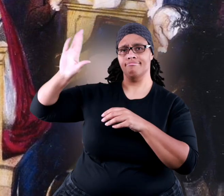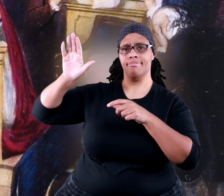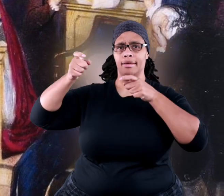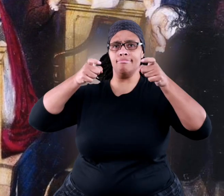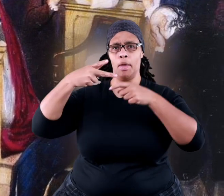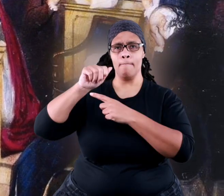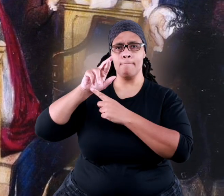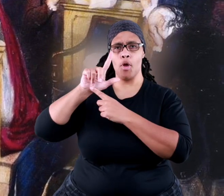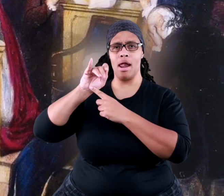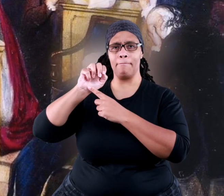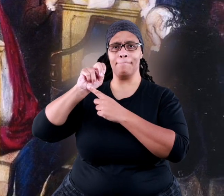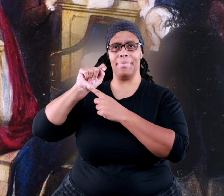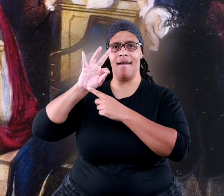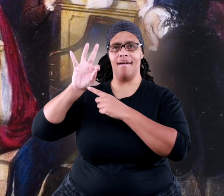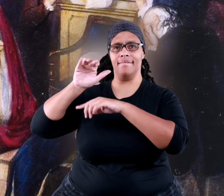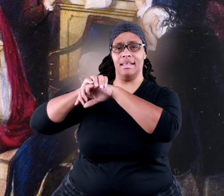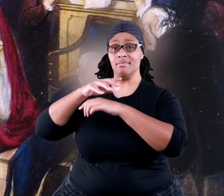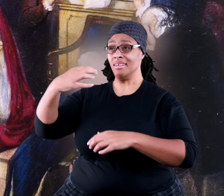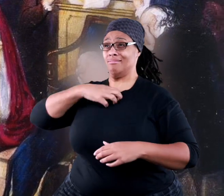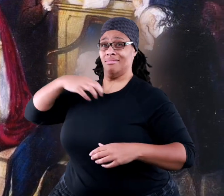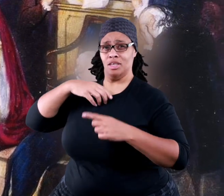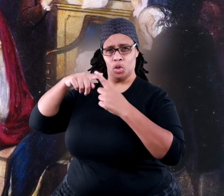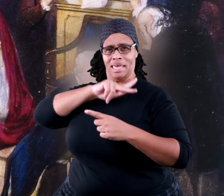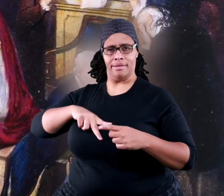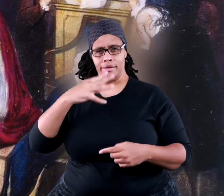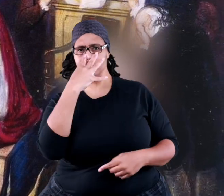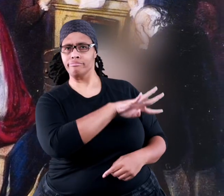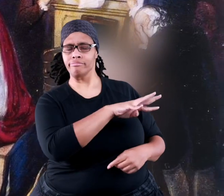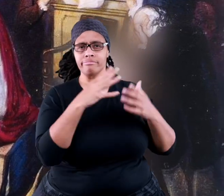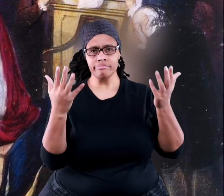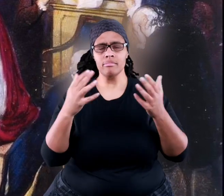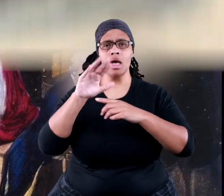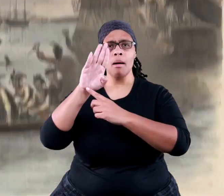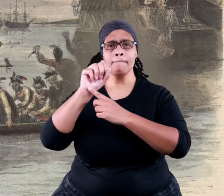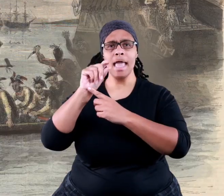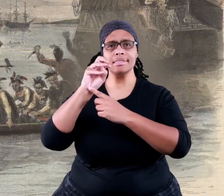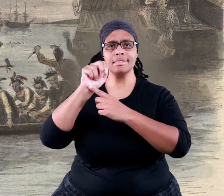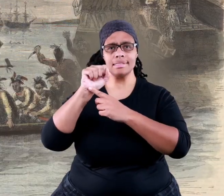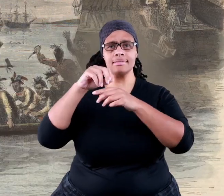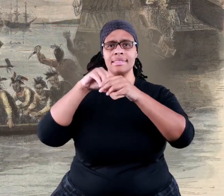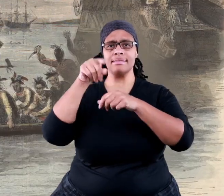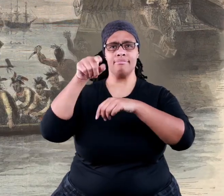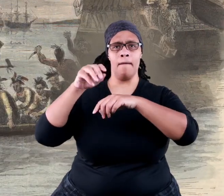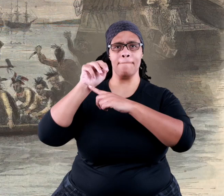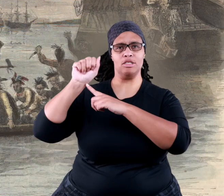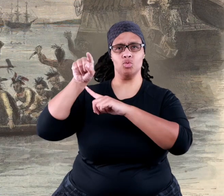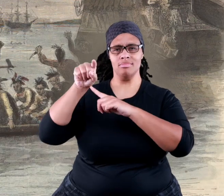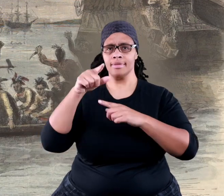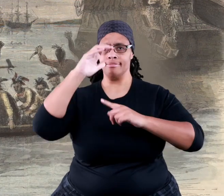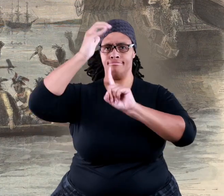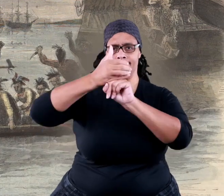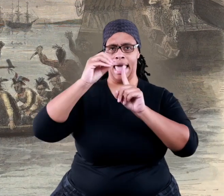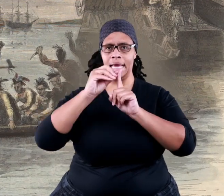in the Parliament of England. Complaints to the king were ignored. In Boston, Massachusetts, some colonists